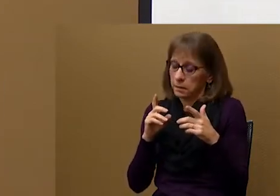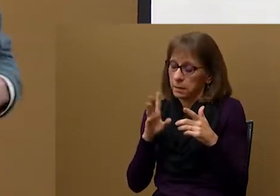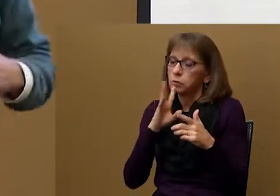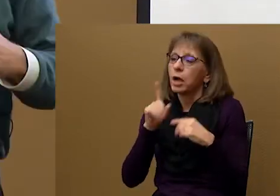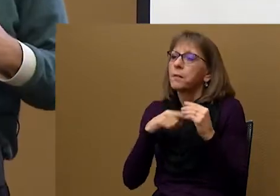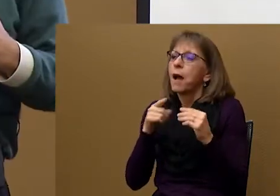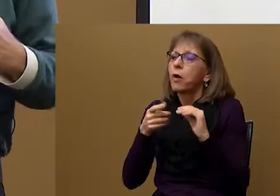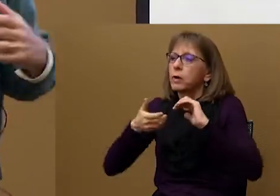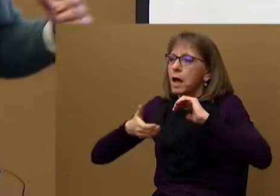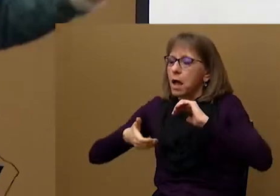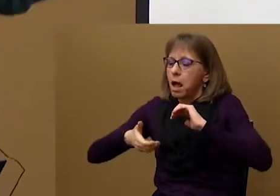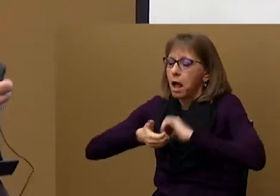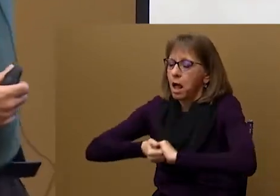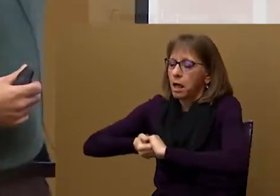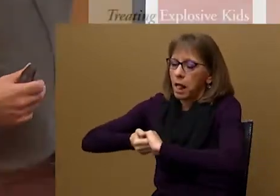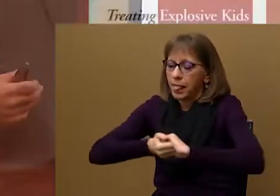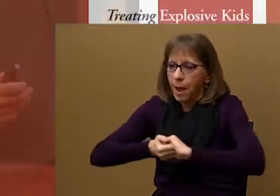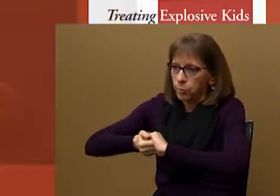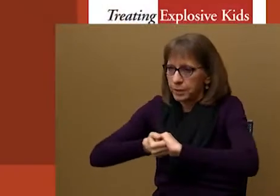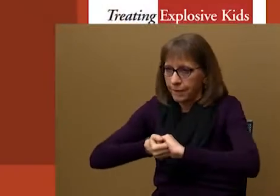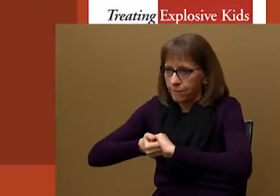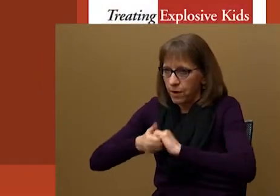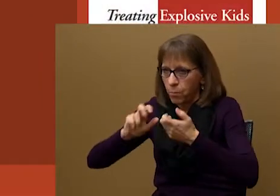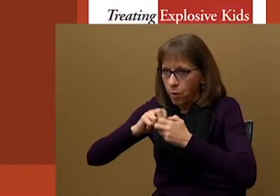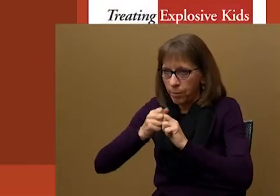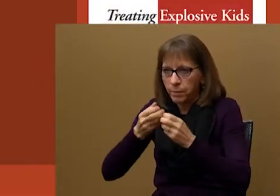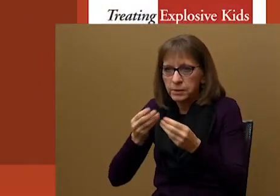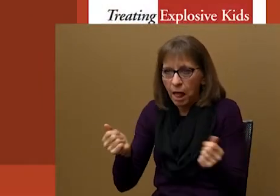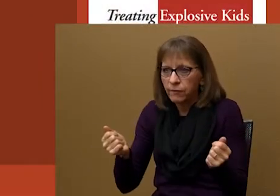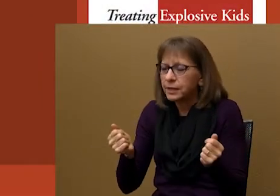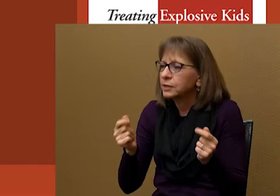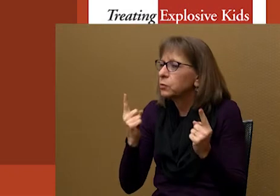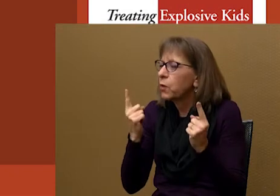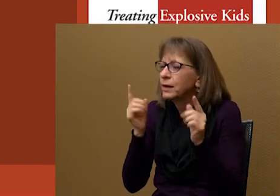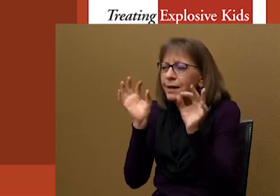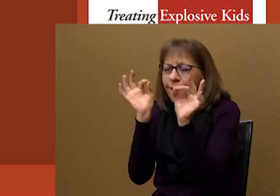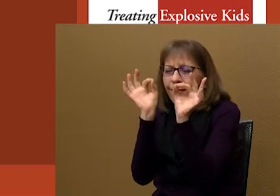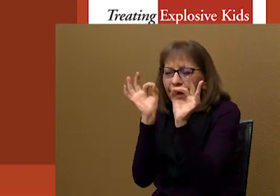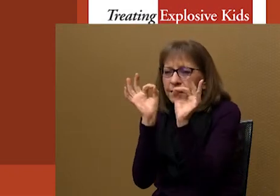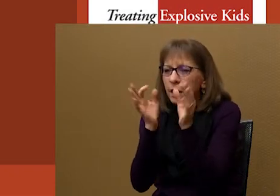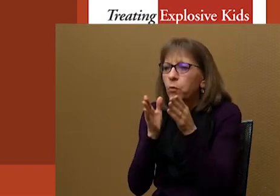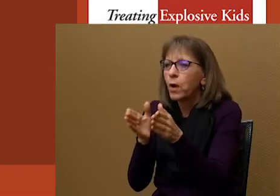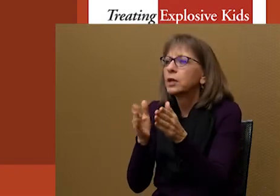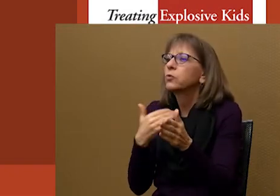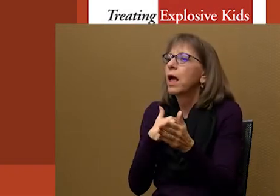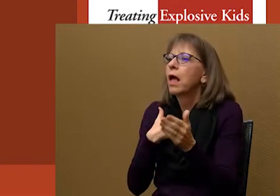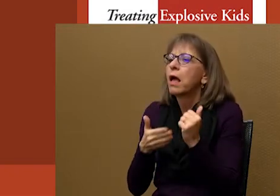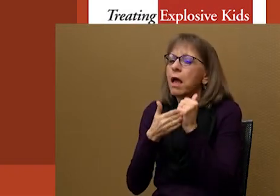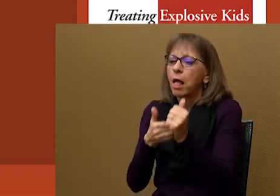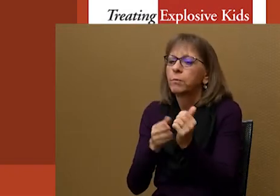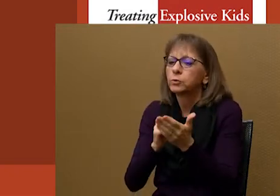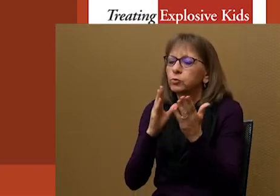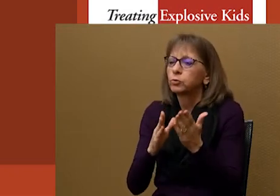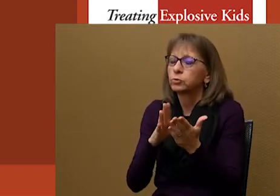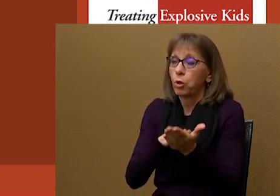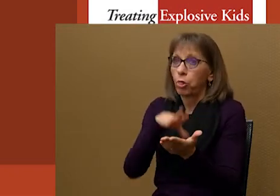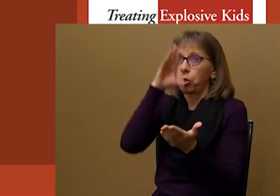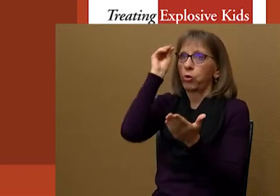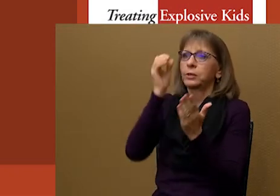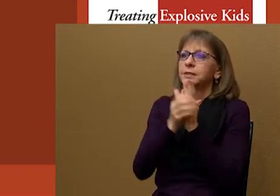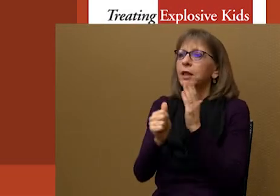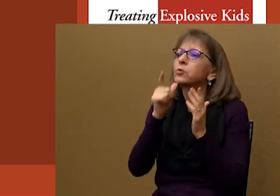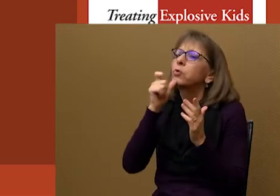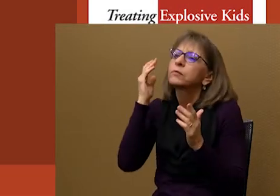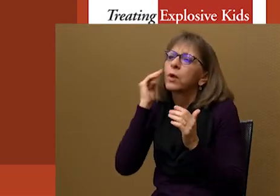I'm going to talk to you about collaborative problem solving, which is one excellent, excellent way to help students